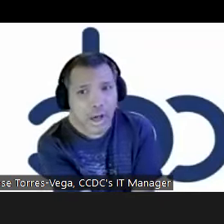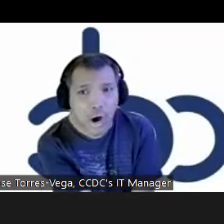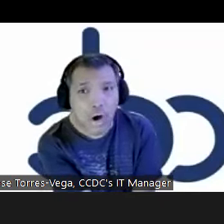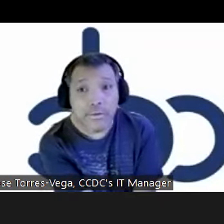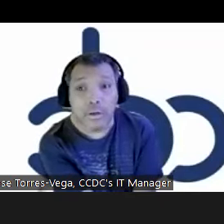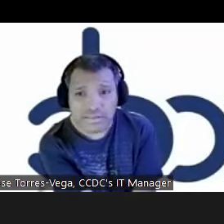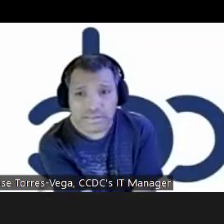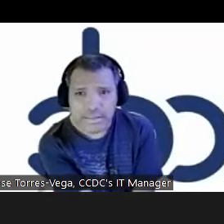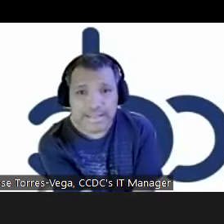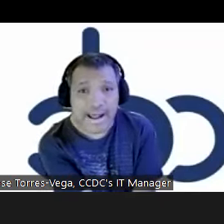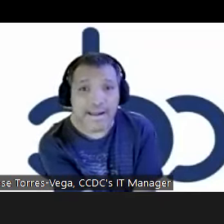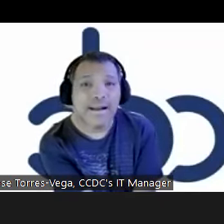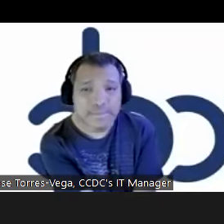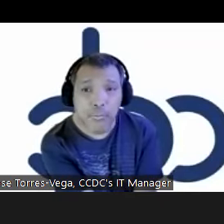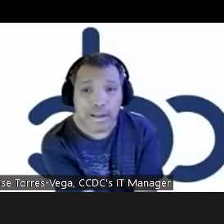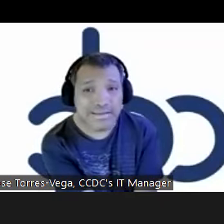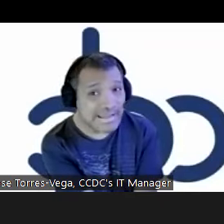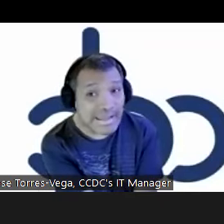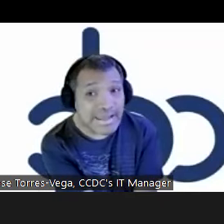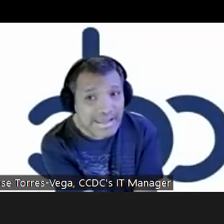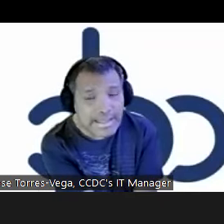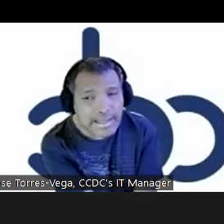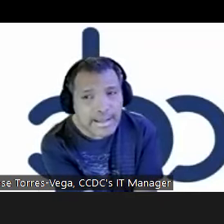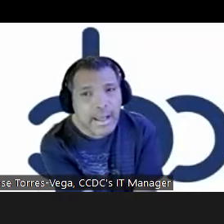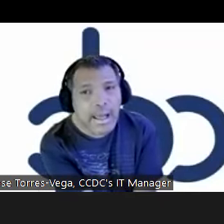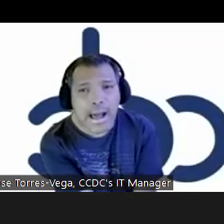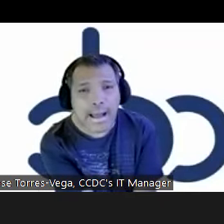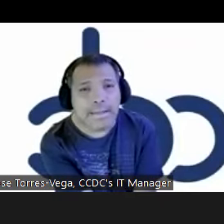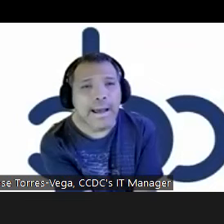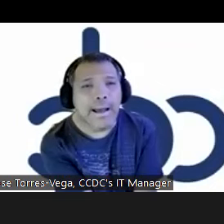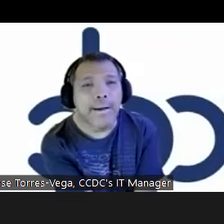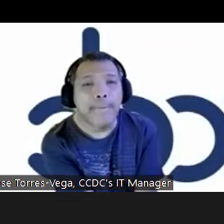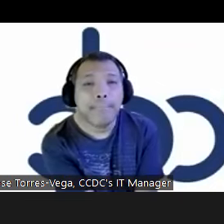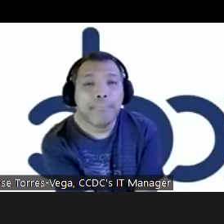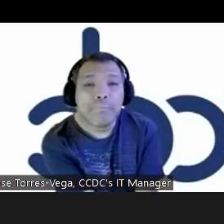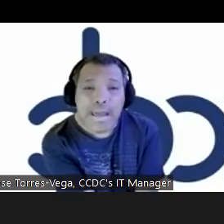have other roles that are somewhat related, and